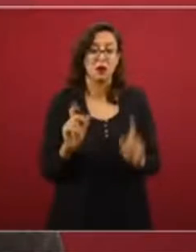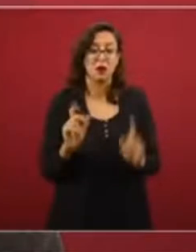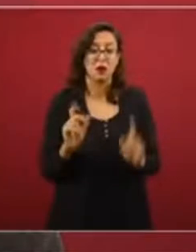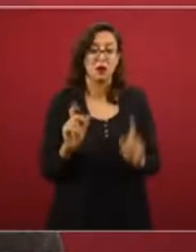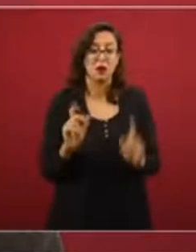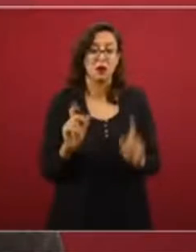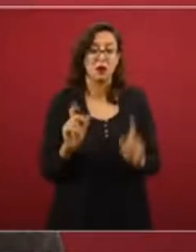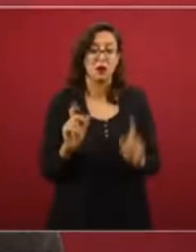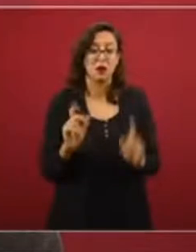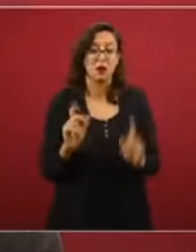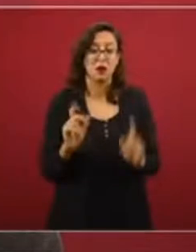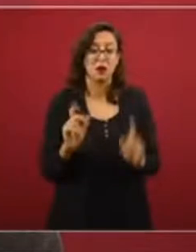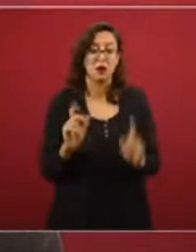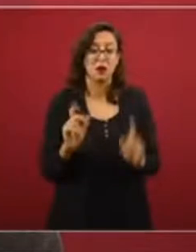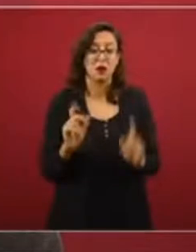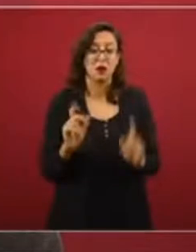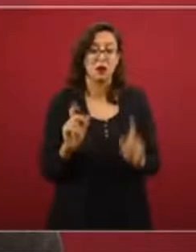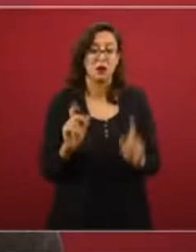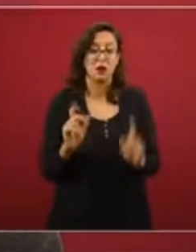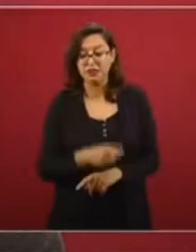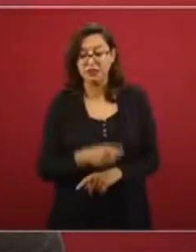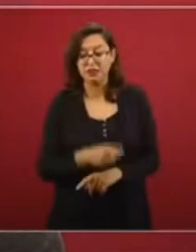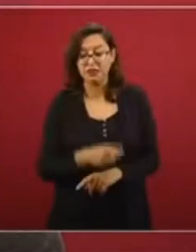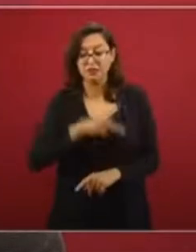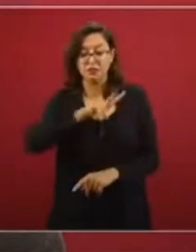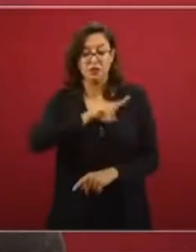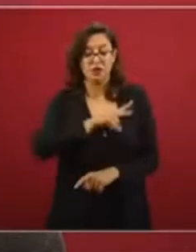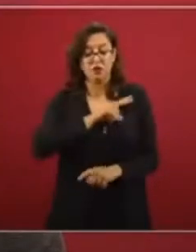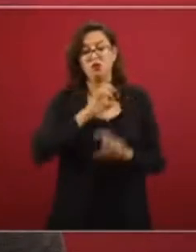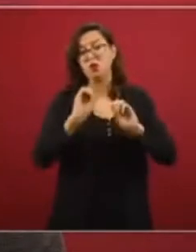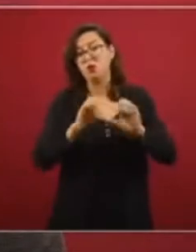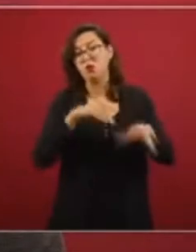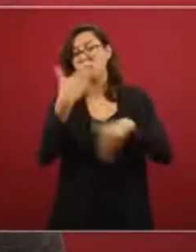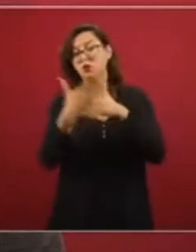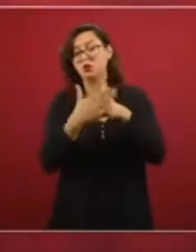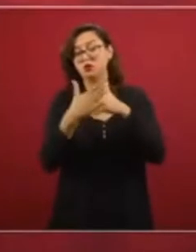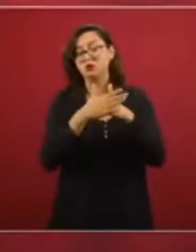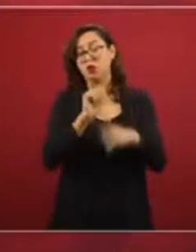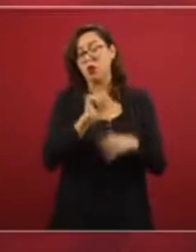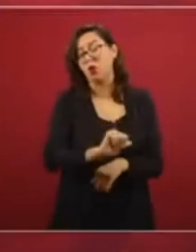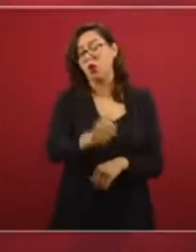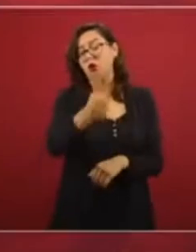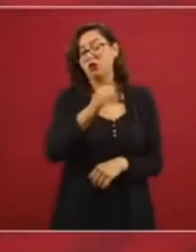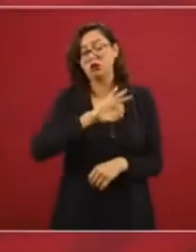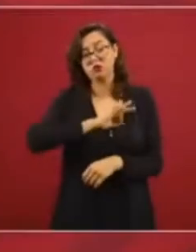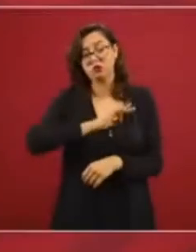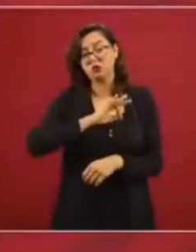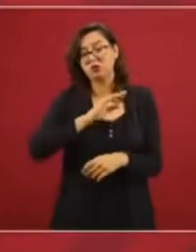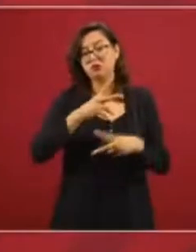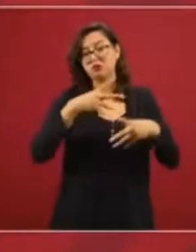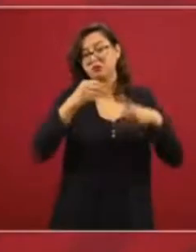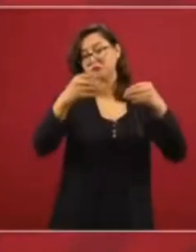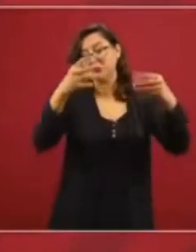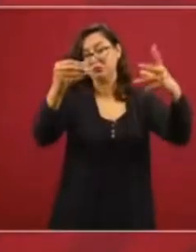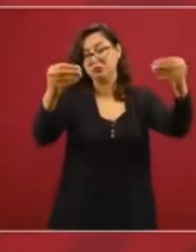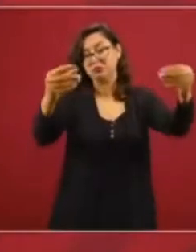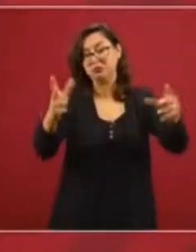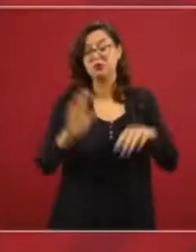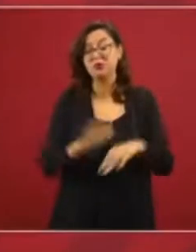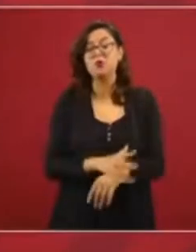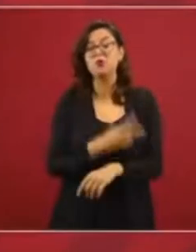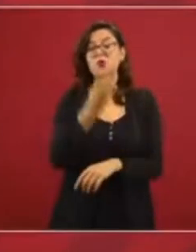the things that humanity can be expecting. Por eso en el pulso de la salud, hoy